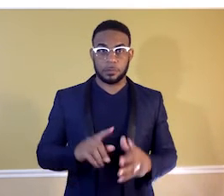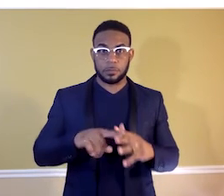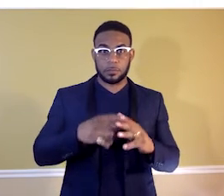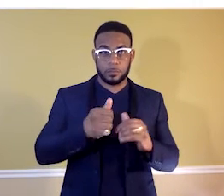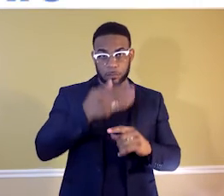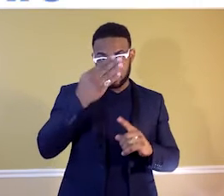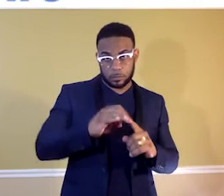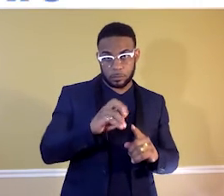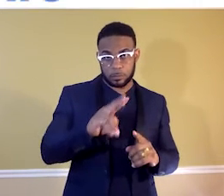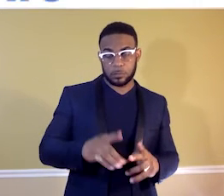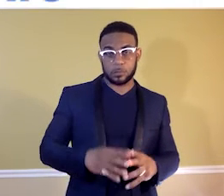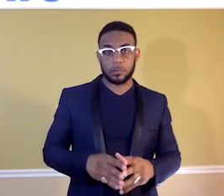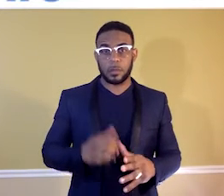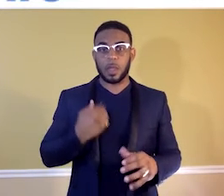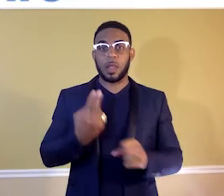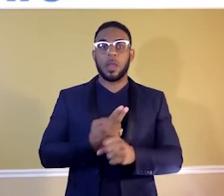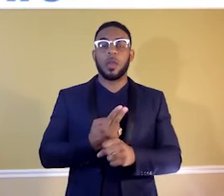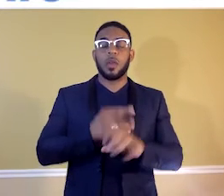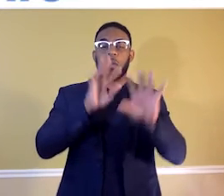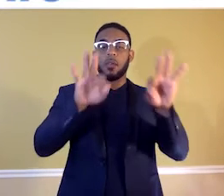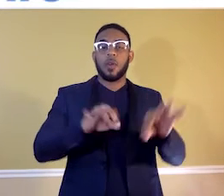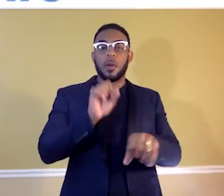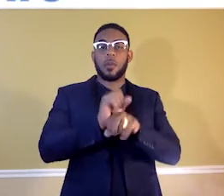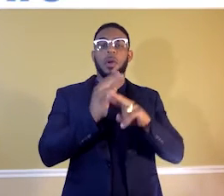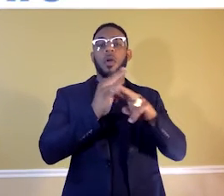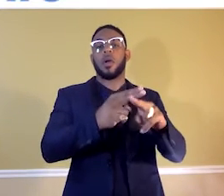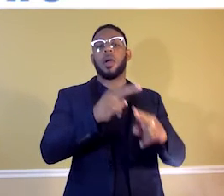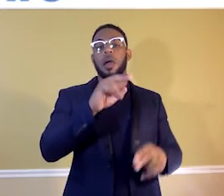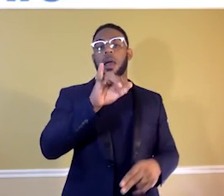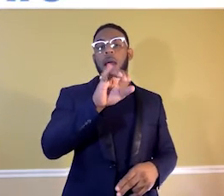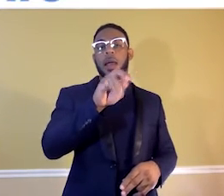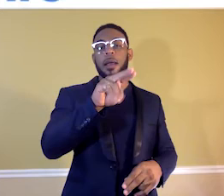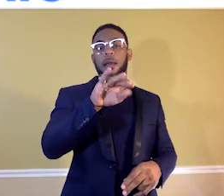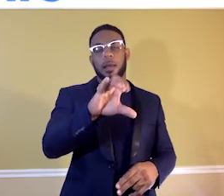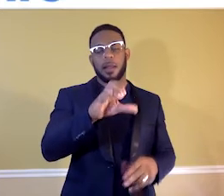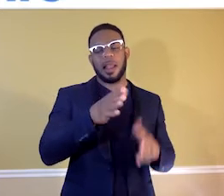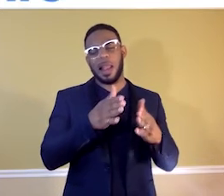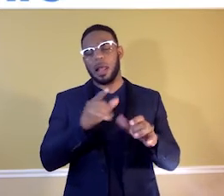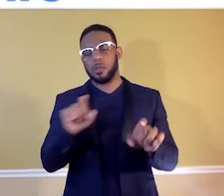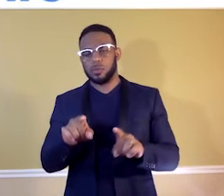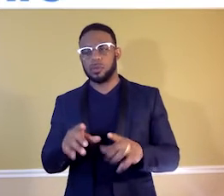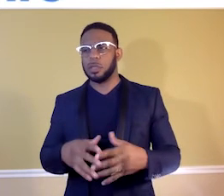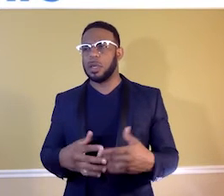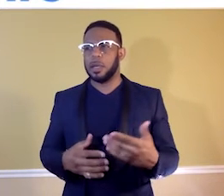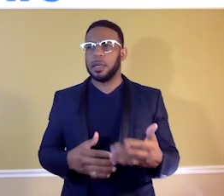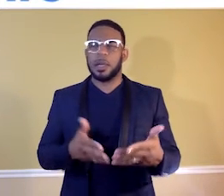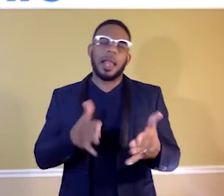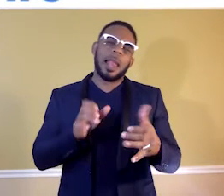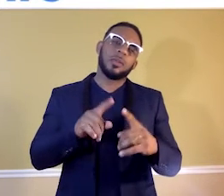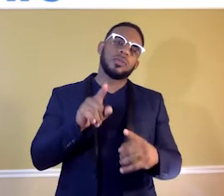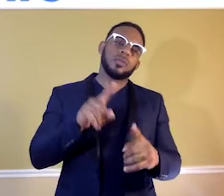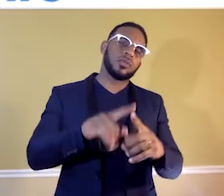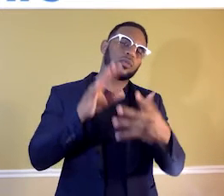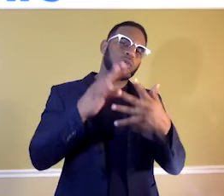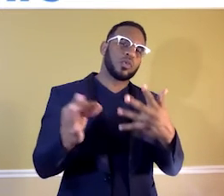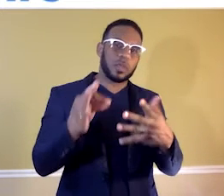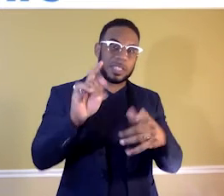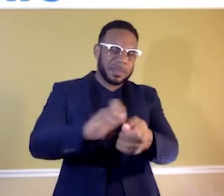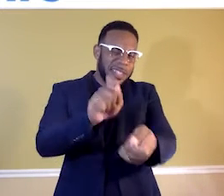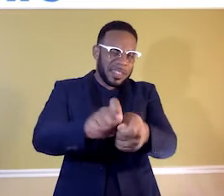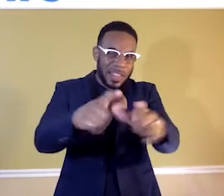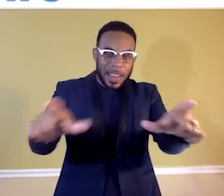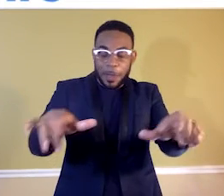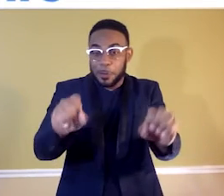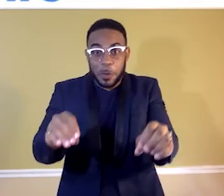front end, I used a framework called Ionic. So what Ionic allows you to do is allows you to choose a specific